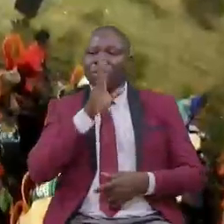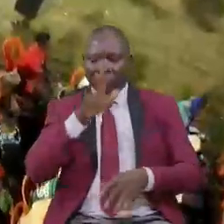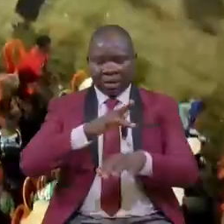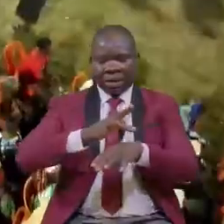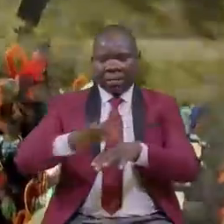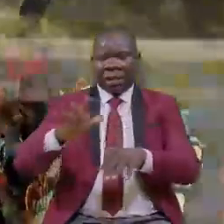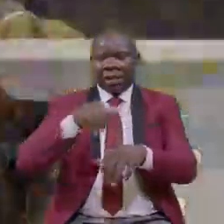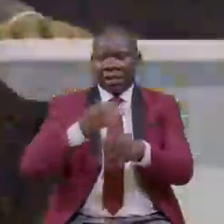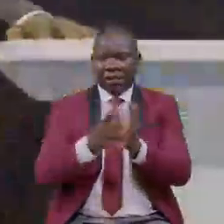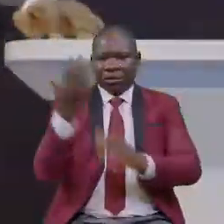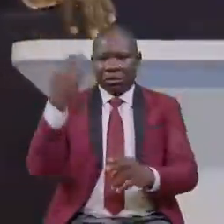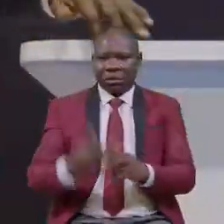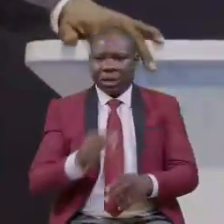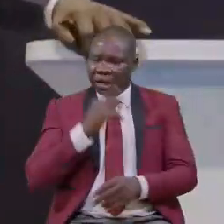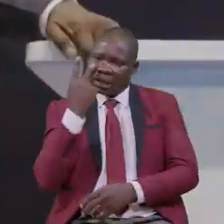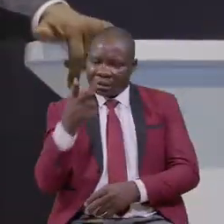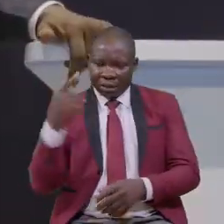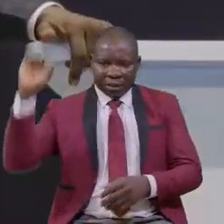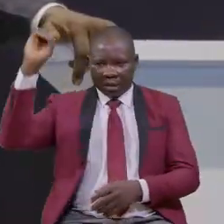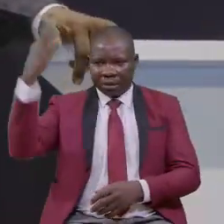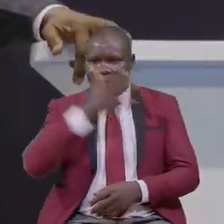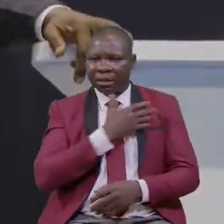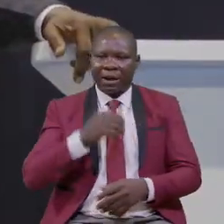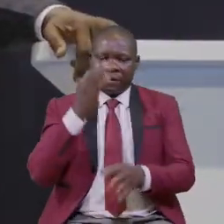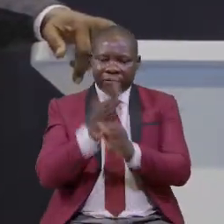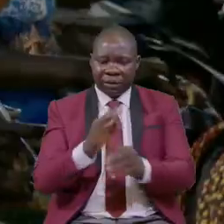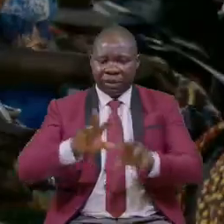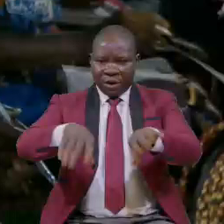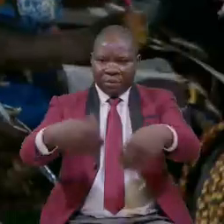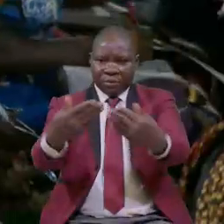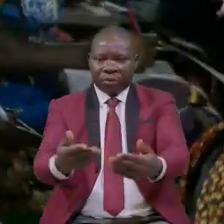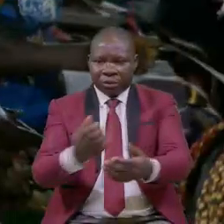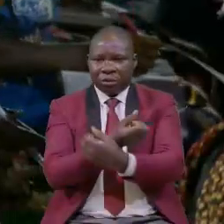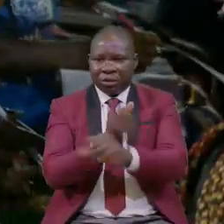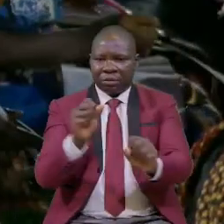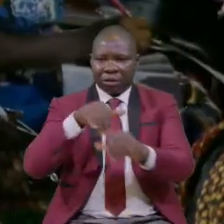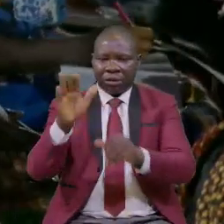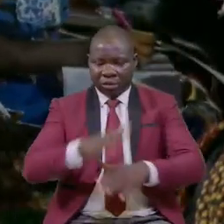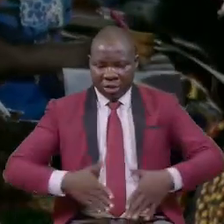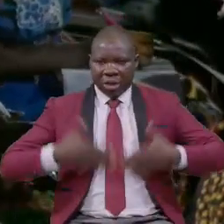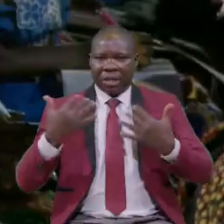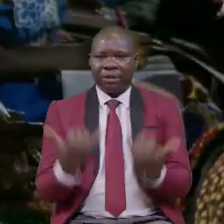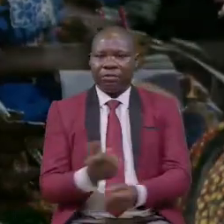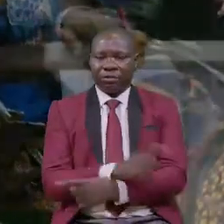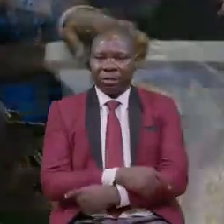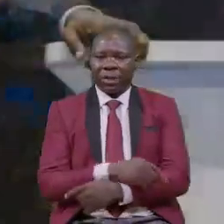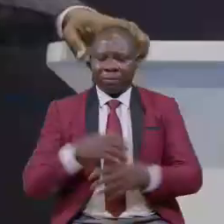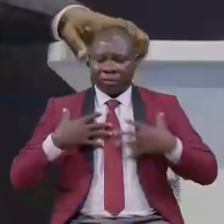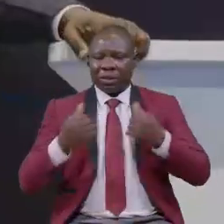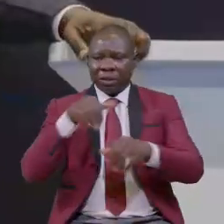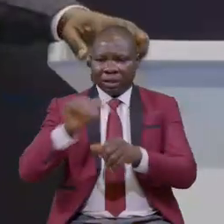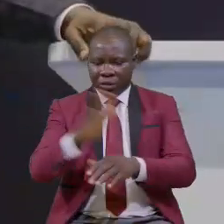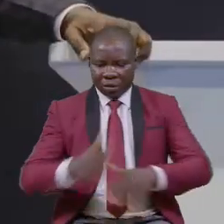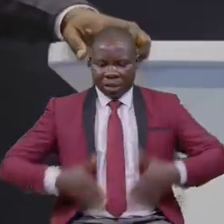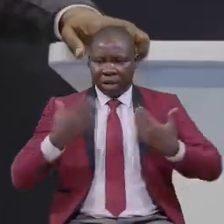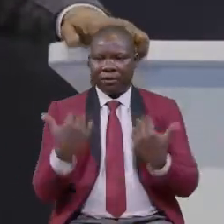see the grace and the faith producing salvation in your life tonight. healing in your life tonight, deliverance